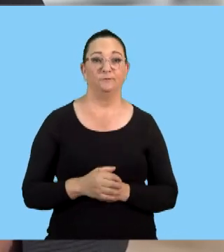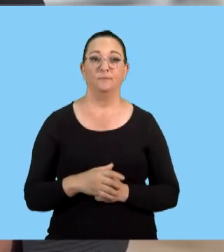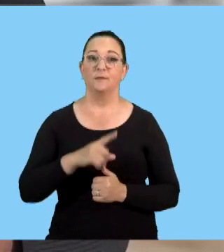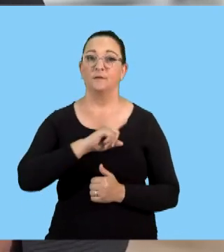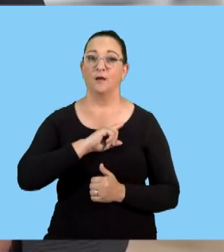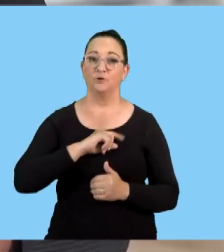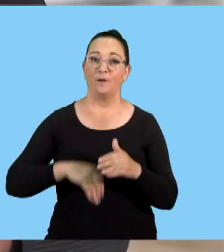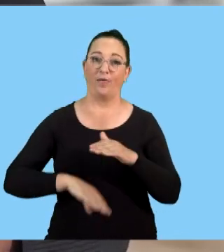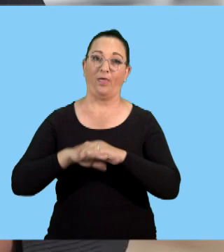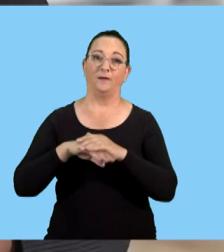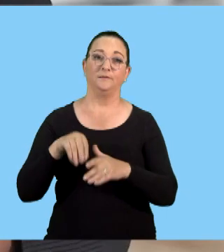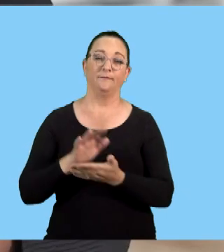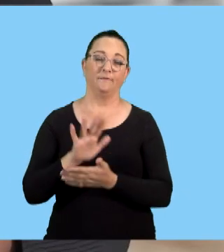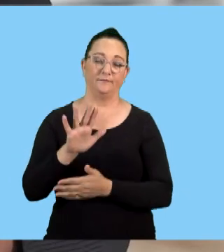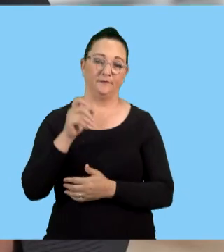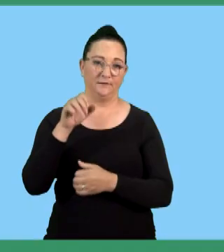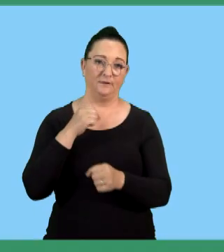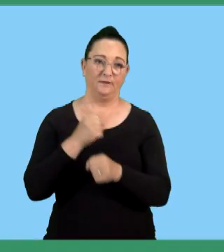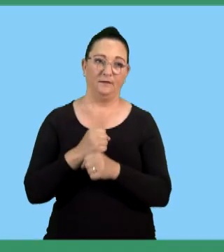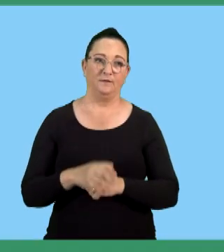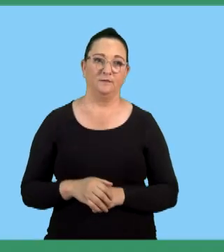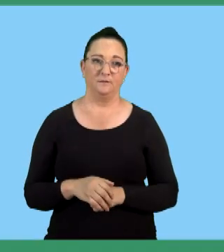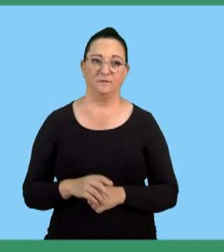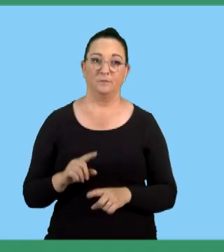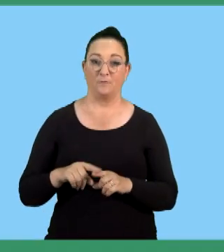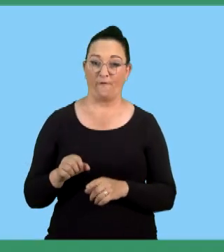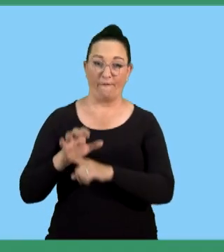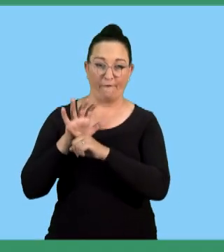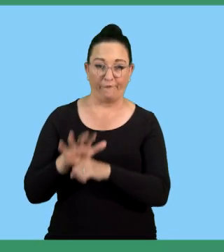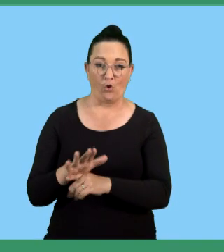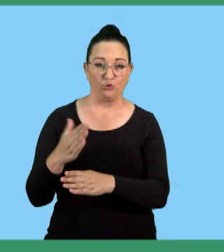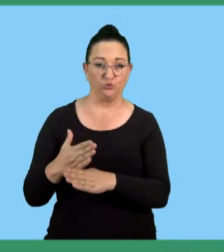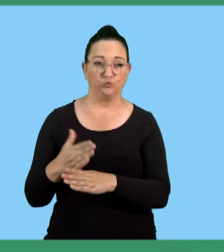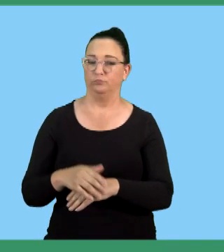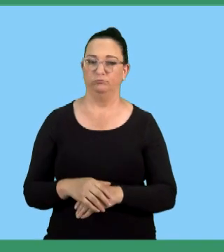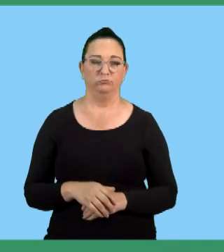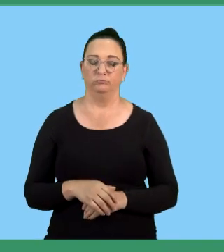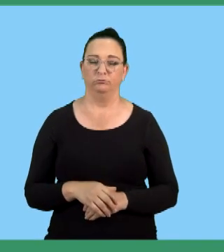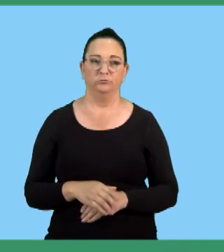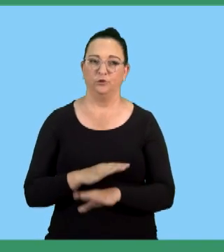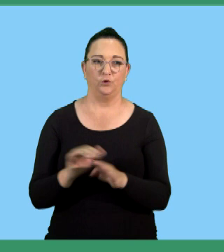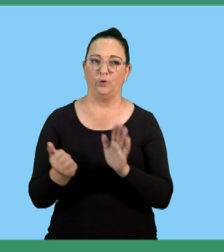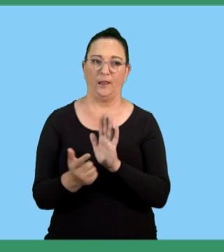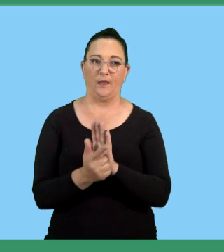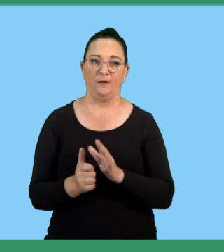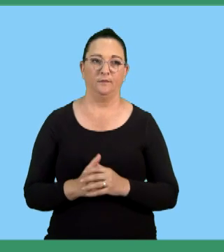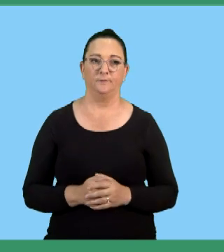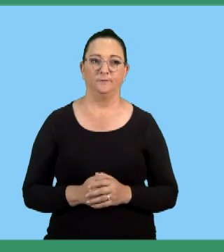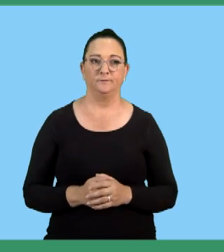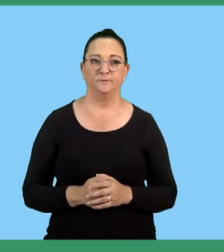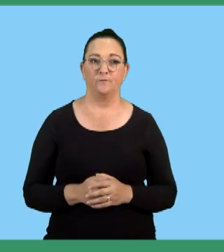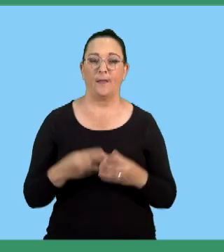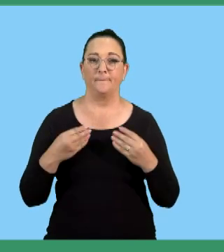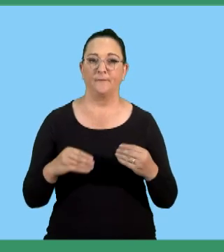be regarded as child labor. It is also illegal to force somebody to work. Businesses may employ children over the age